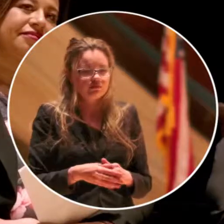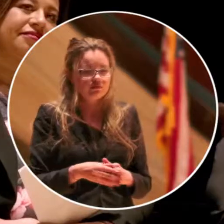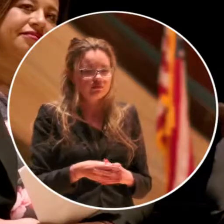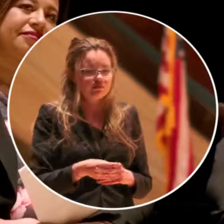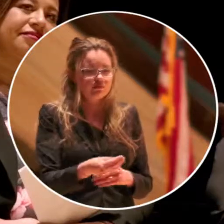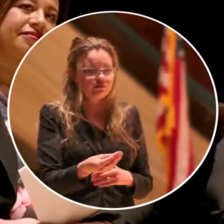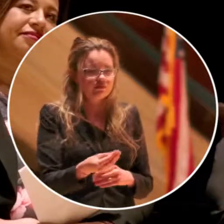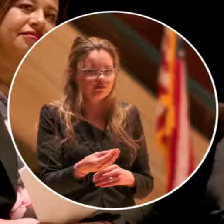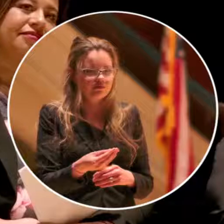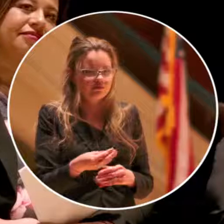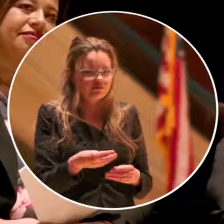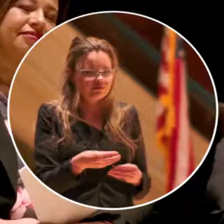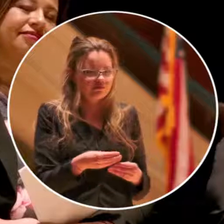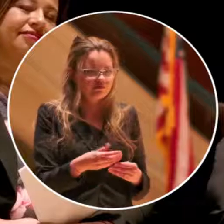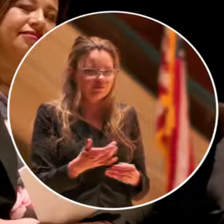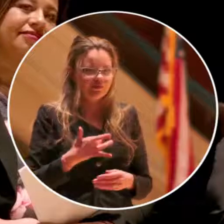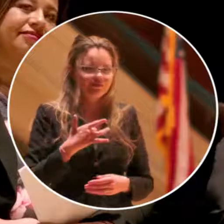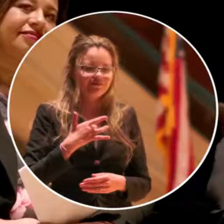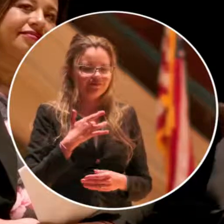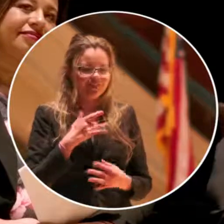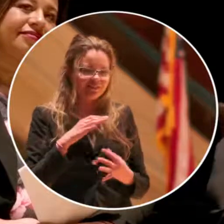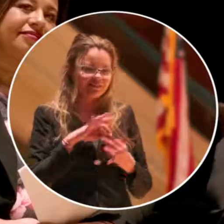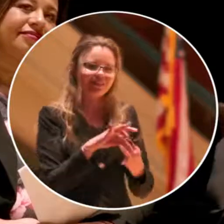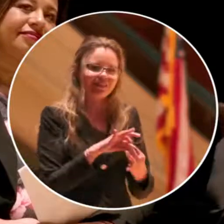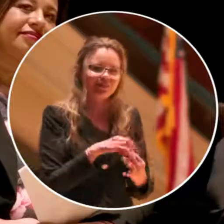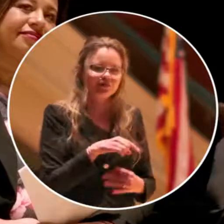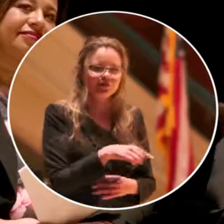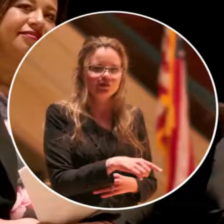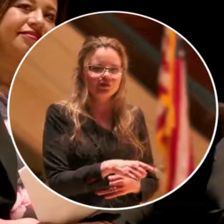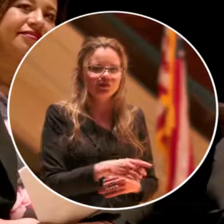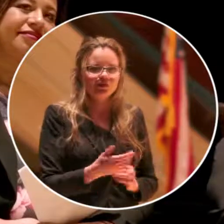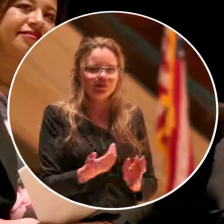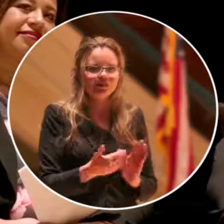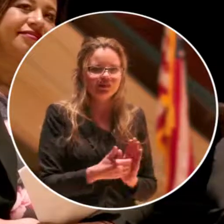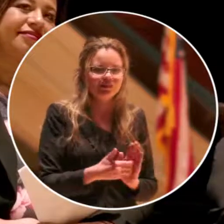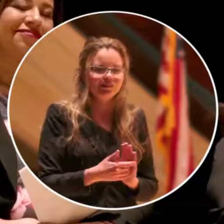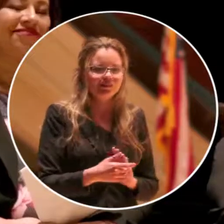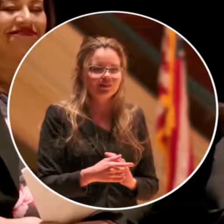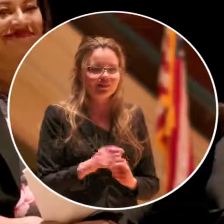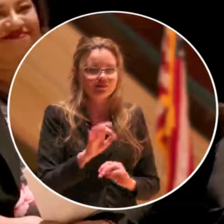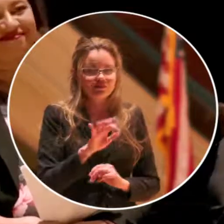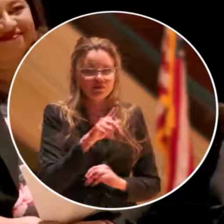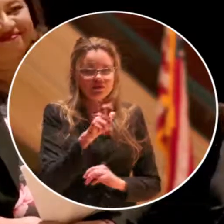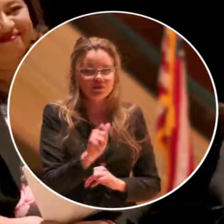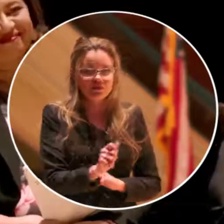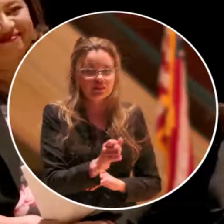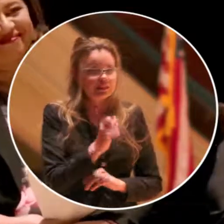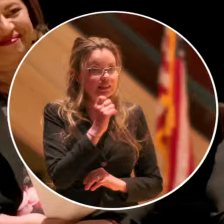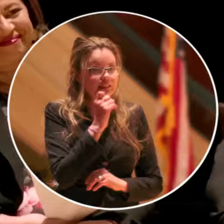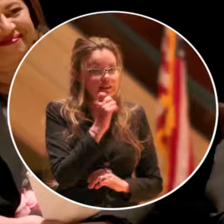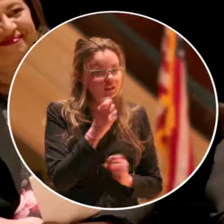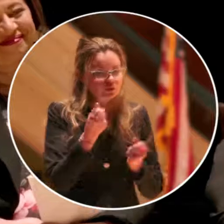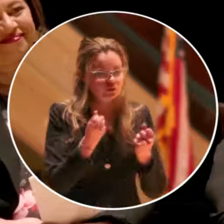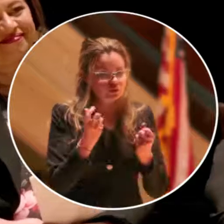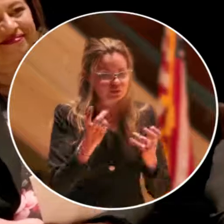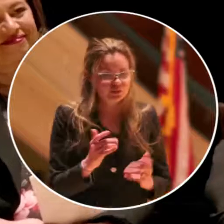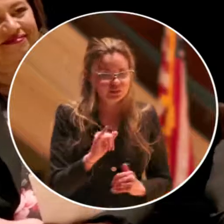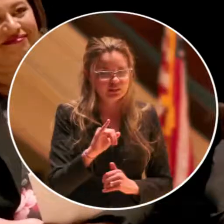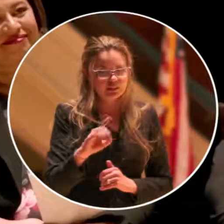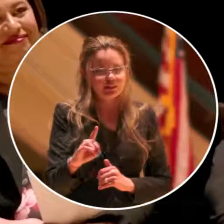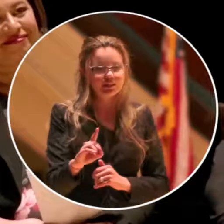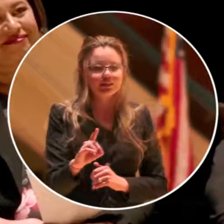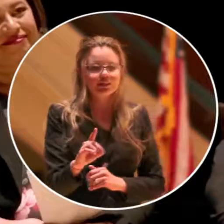another jolt of her presence. Her Florida non-driver's ID, her Palm